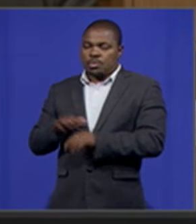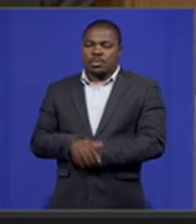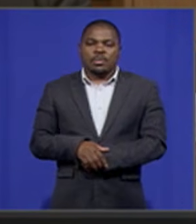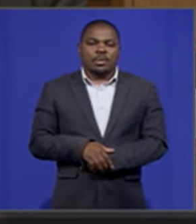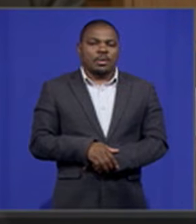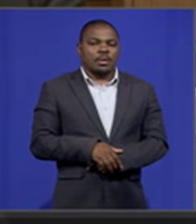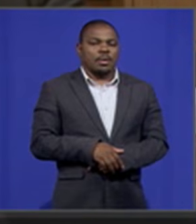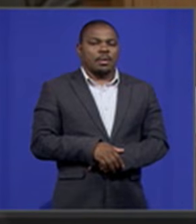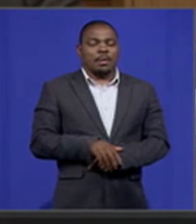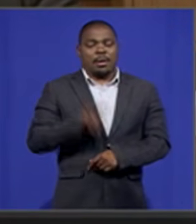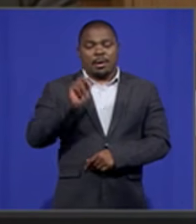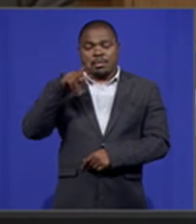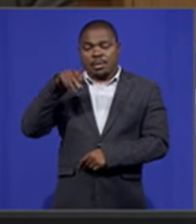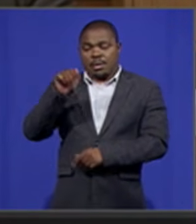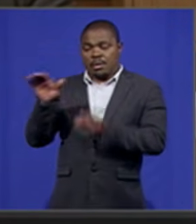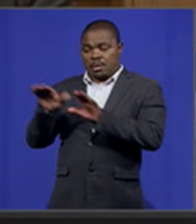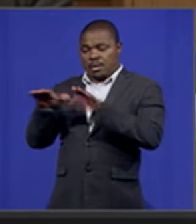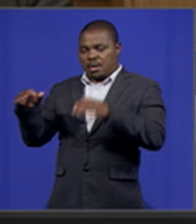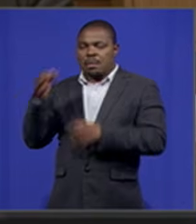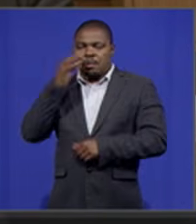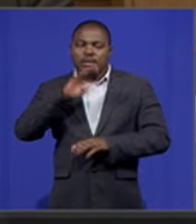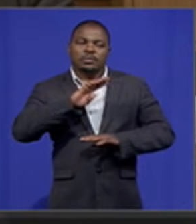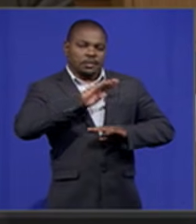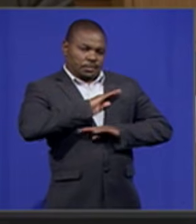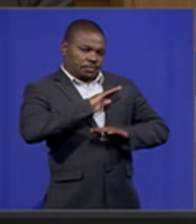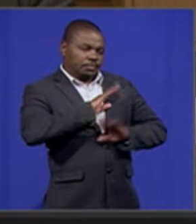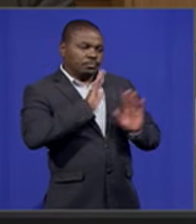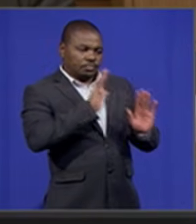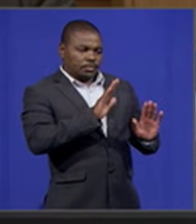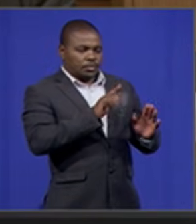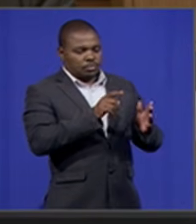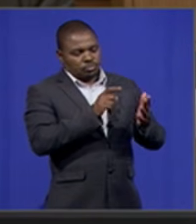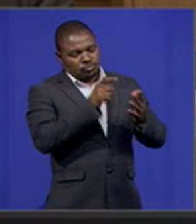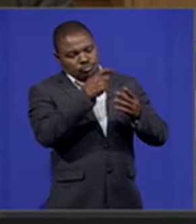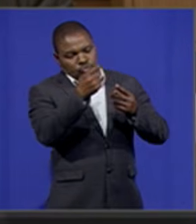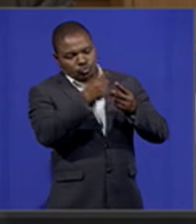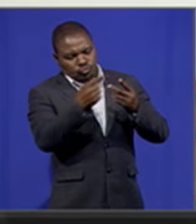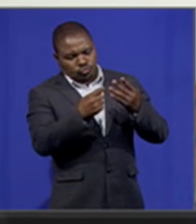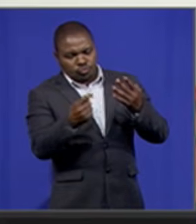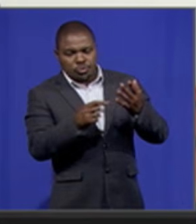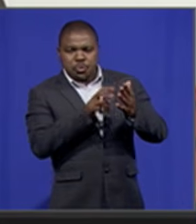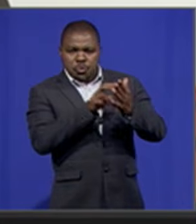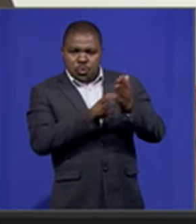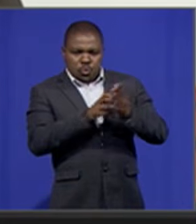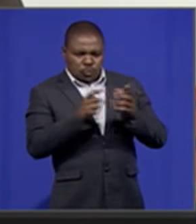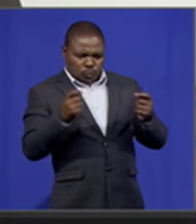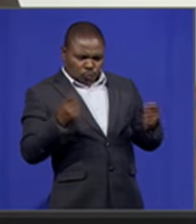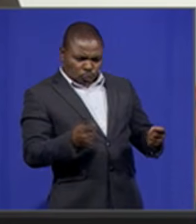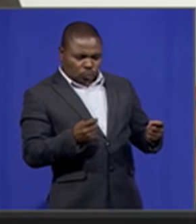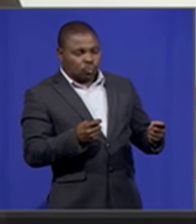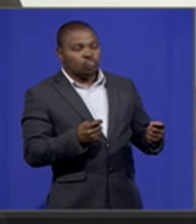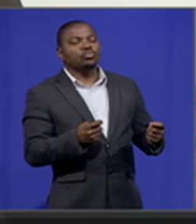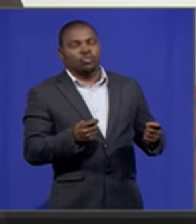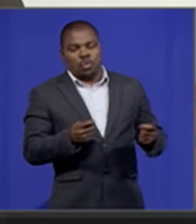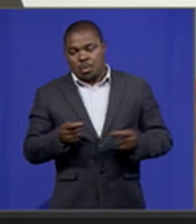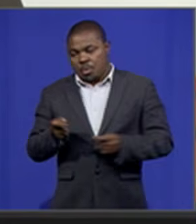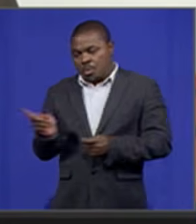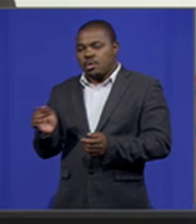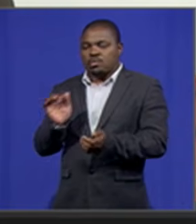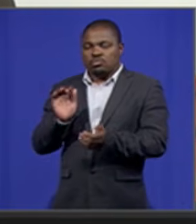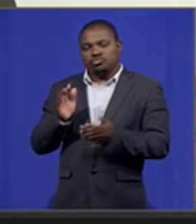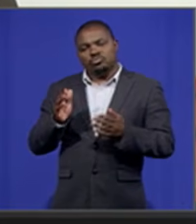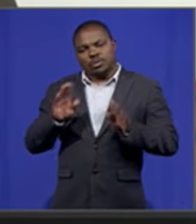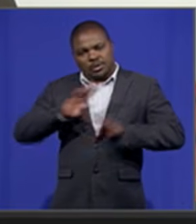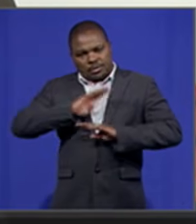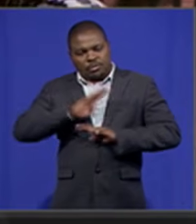la botšhotšhisi bja setšhaba le re le kgotsofaditše ke sephetho sa dipeelo tša peile tšeo kgorotsheko e di filego Adams ge e mo